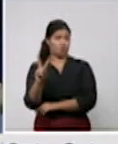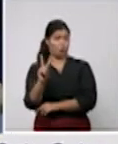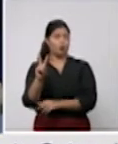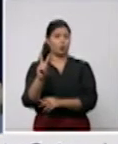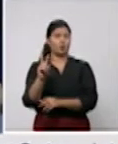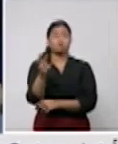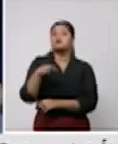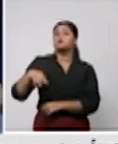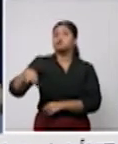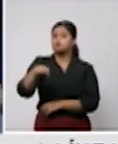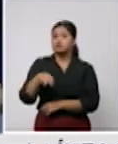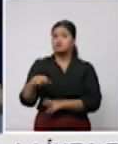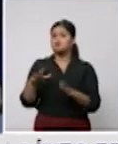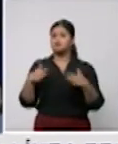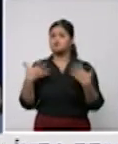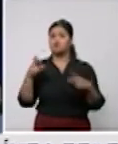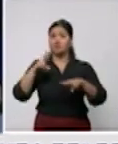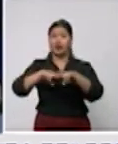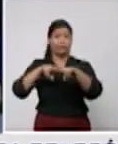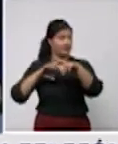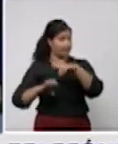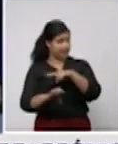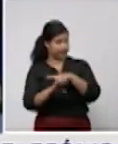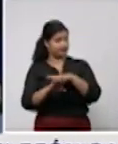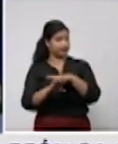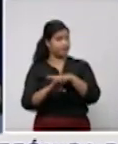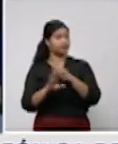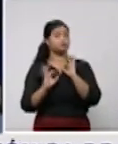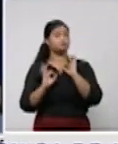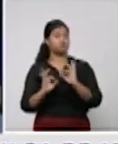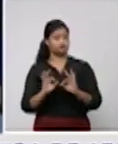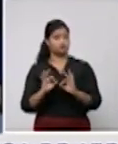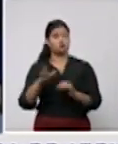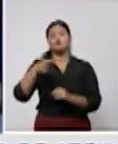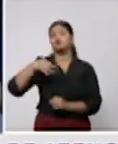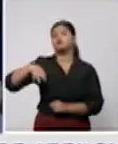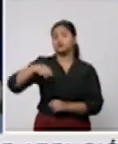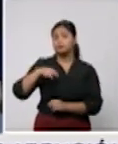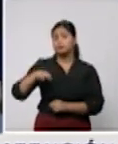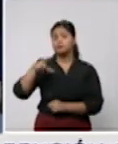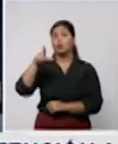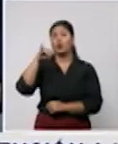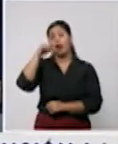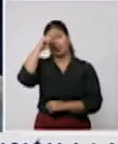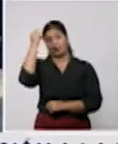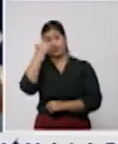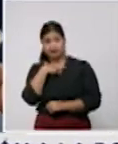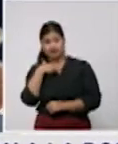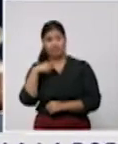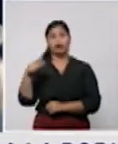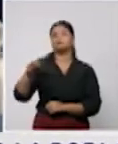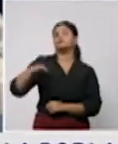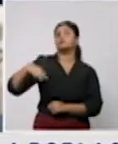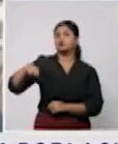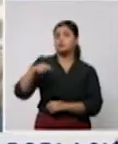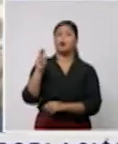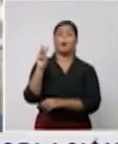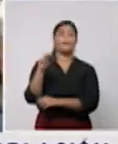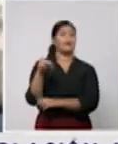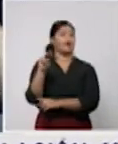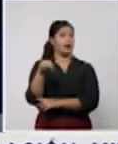Octubre, Playa, Plaza, Arroyo Naranjo, Boyeros, Cerro, Centro